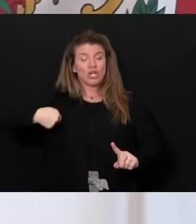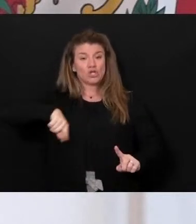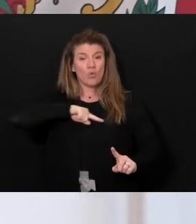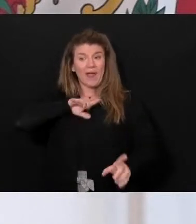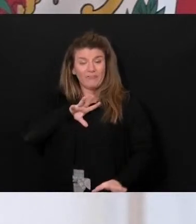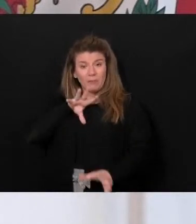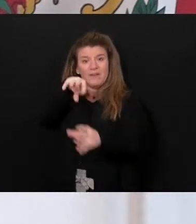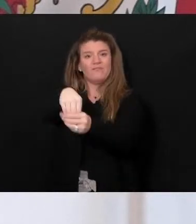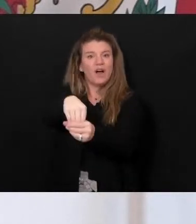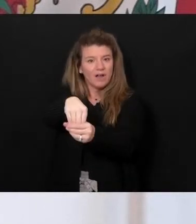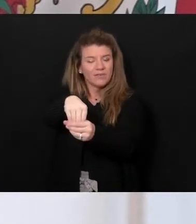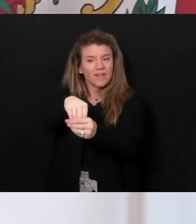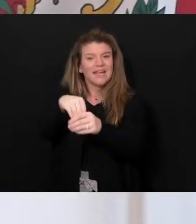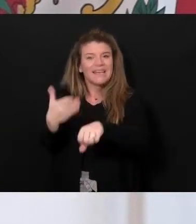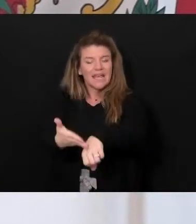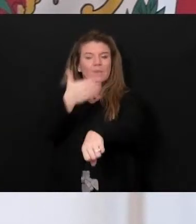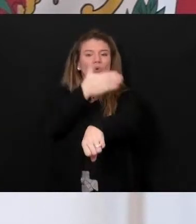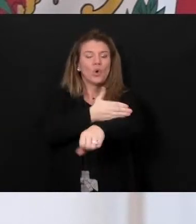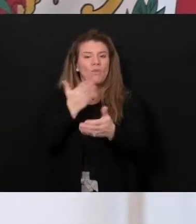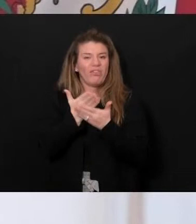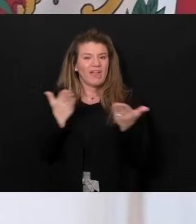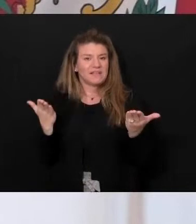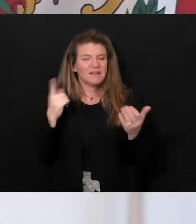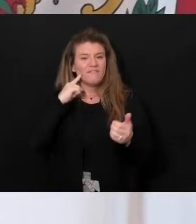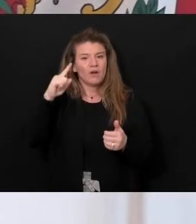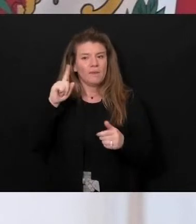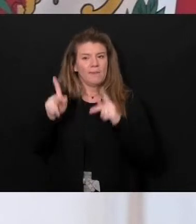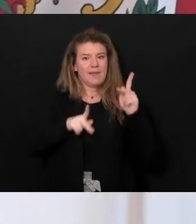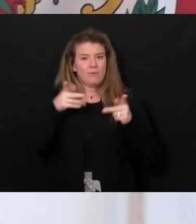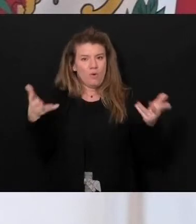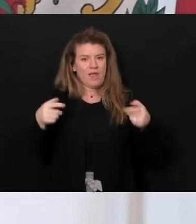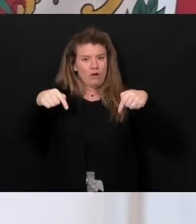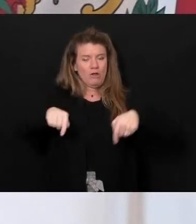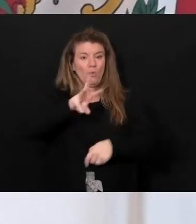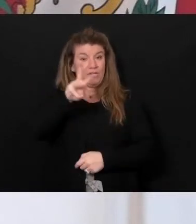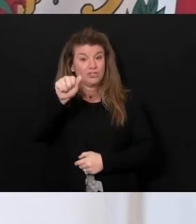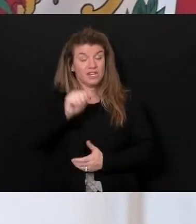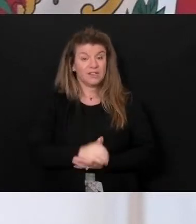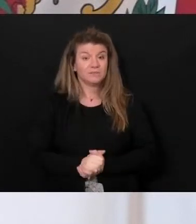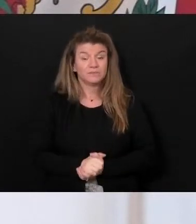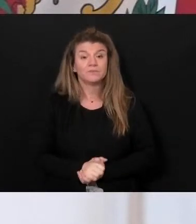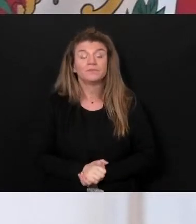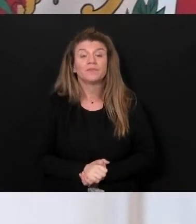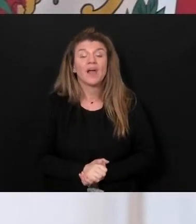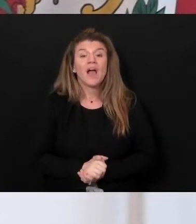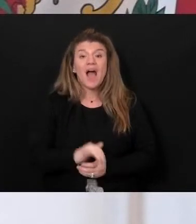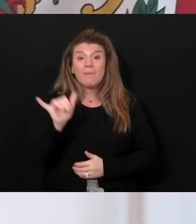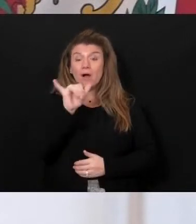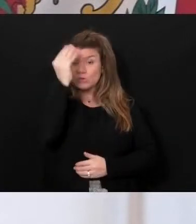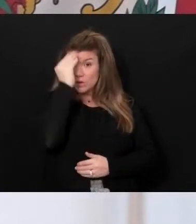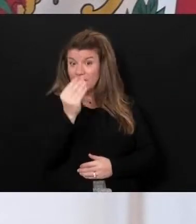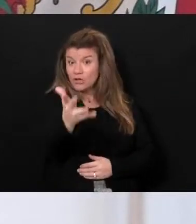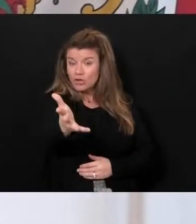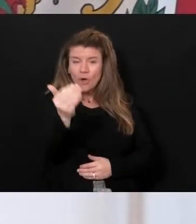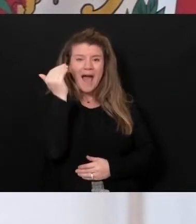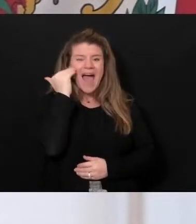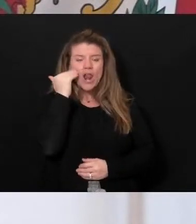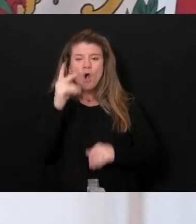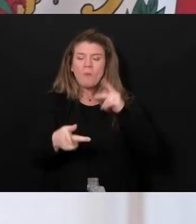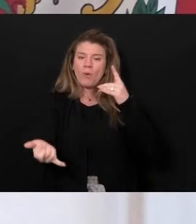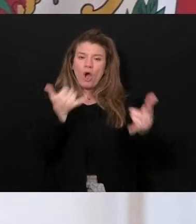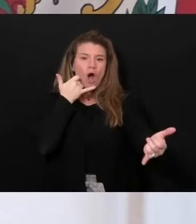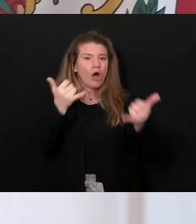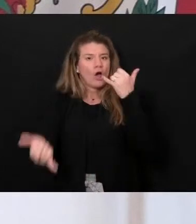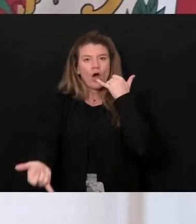to absolutely make things better and better for the great people of West Virginia. I also tell everybody, I know people are calling like